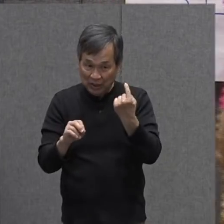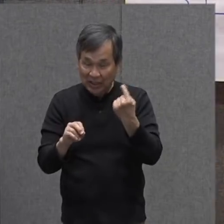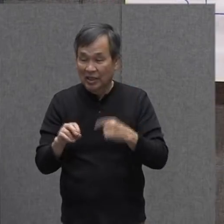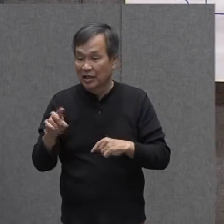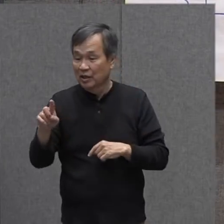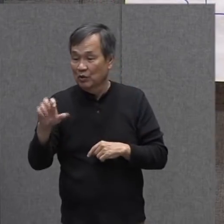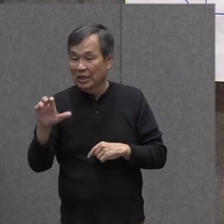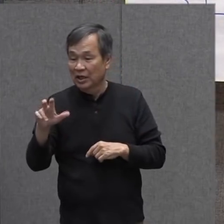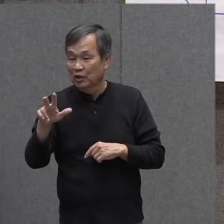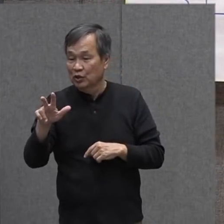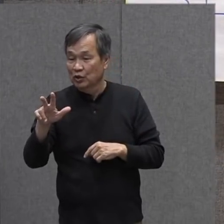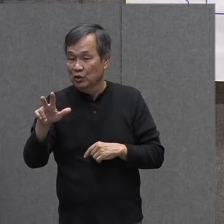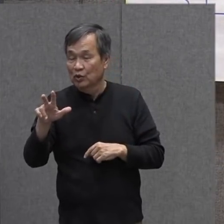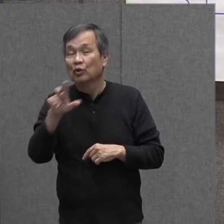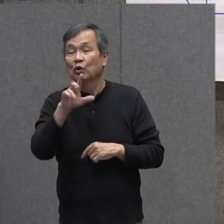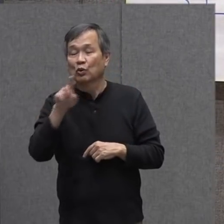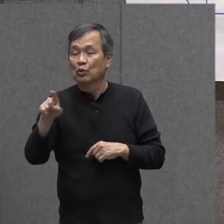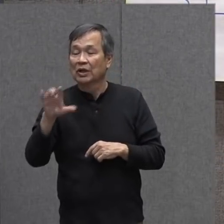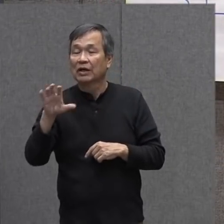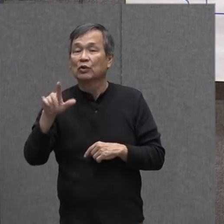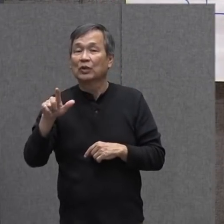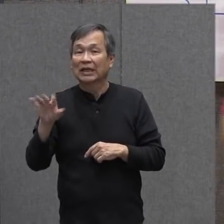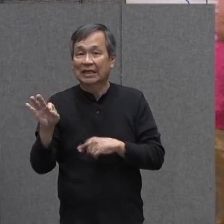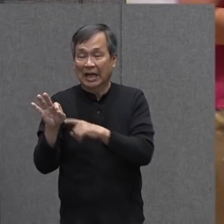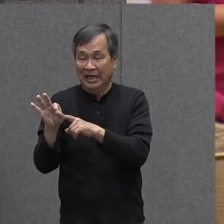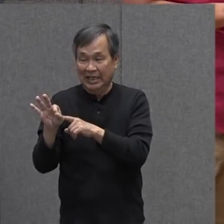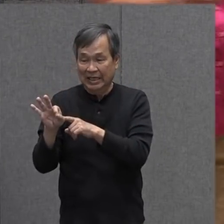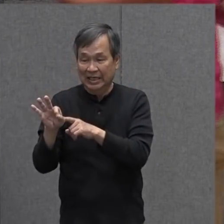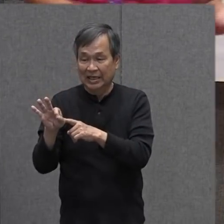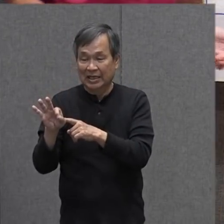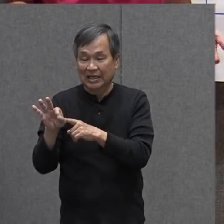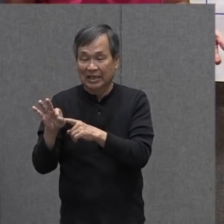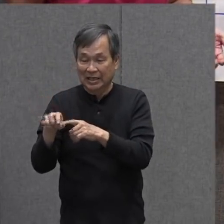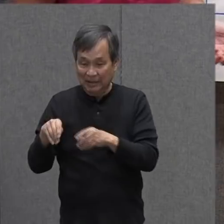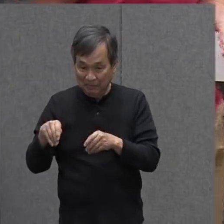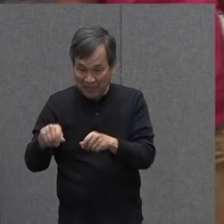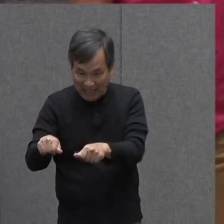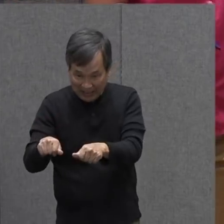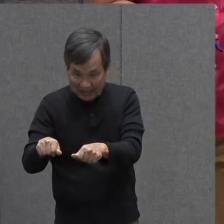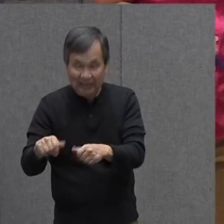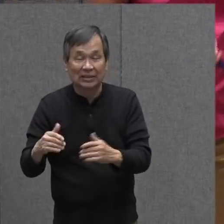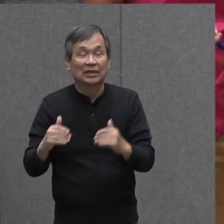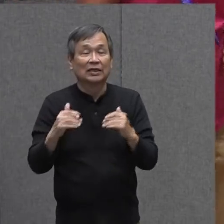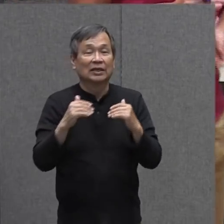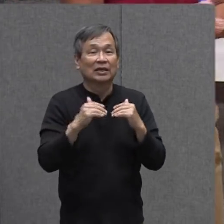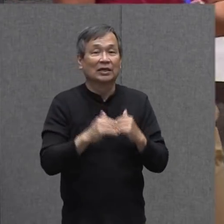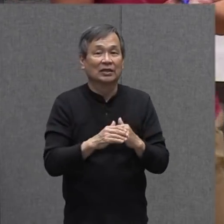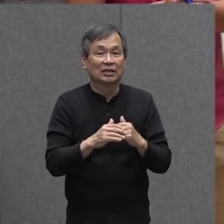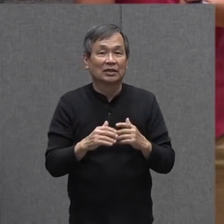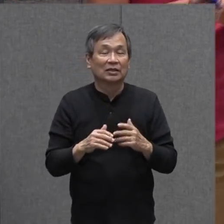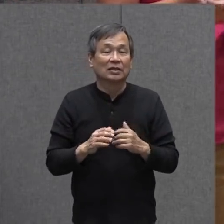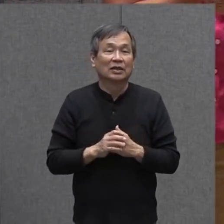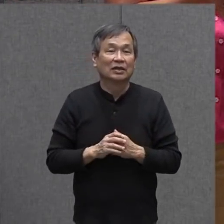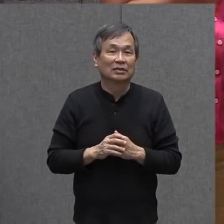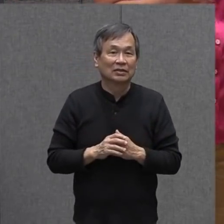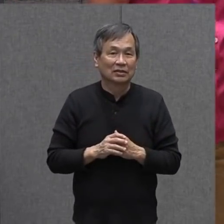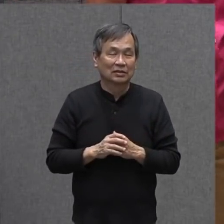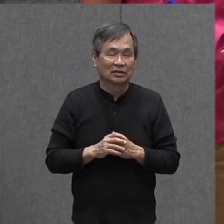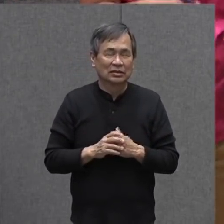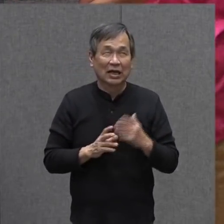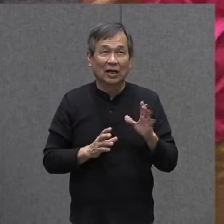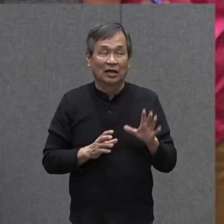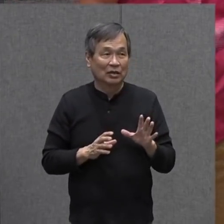same results. So he thought, this year, I'm going to take both